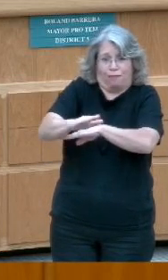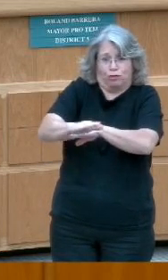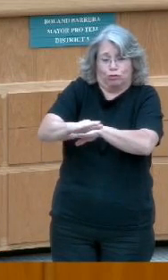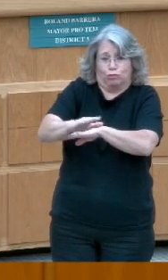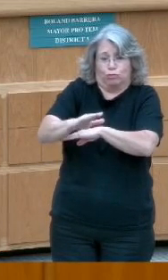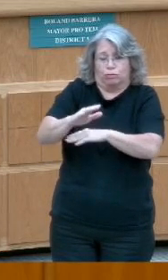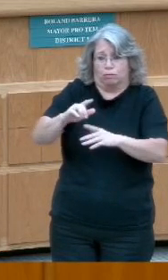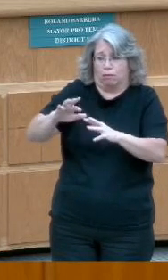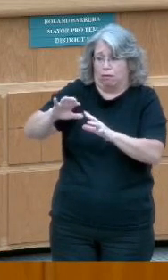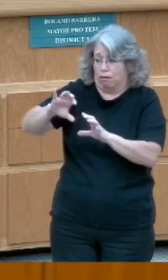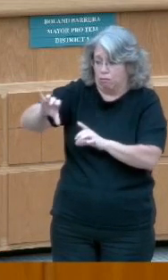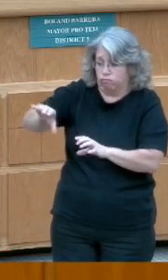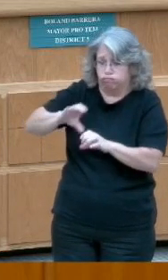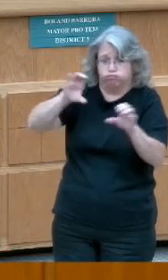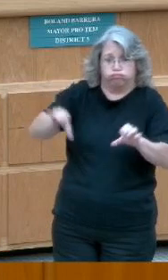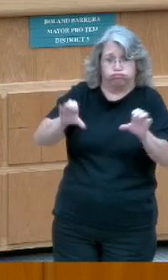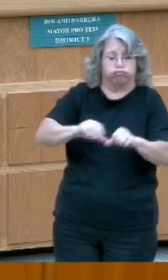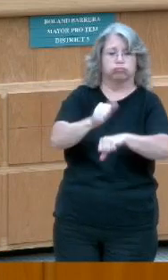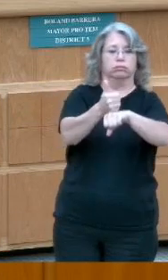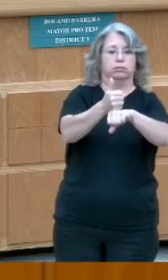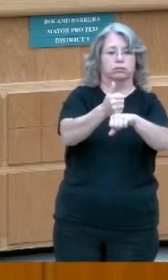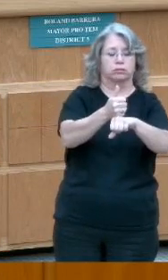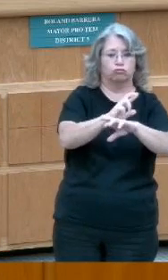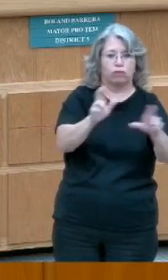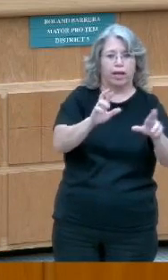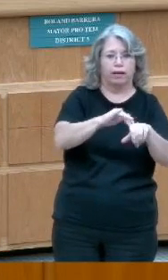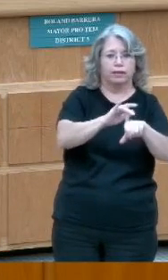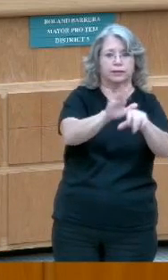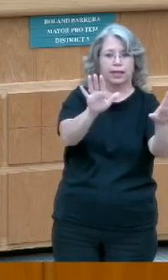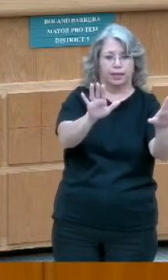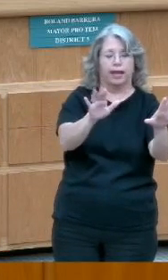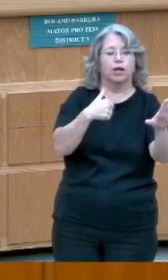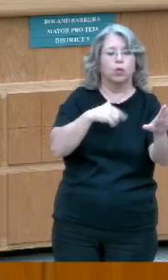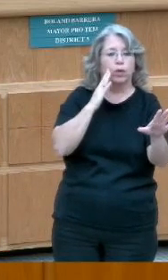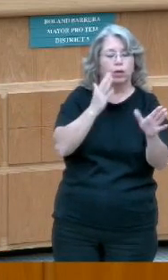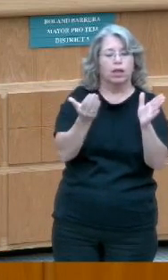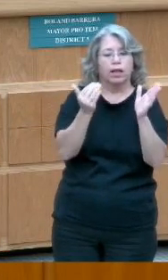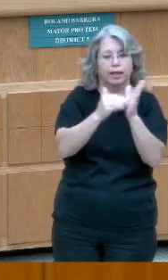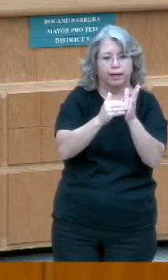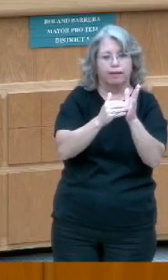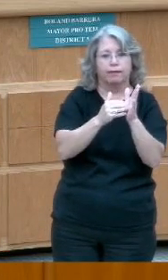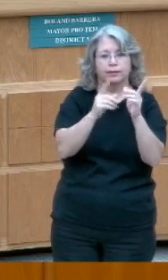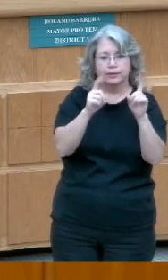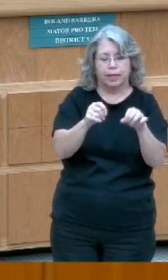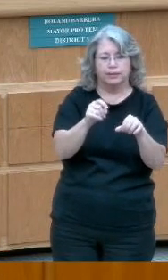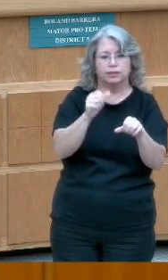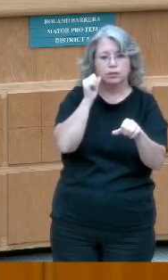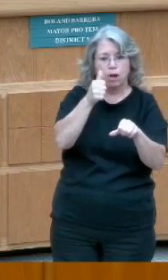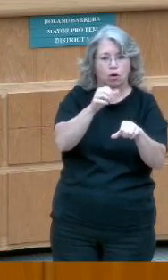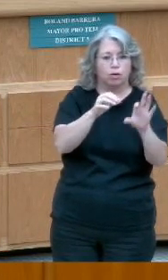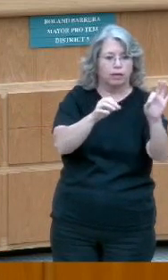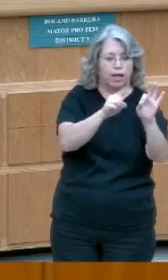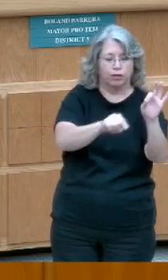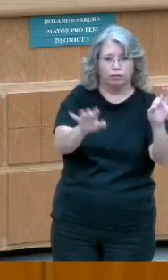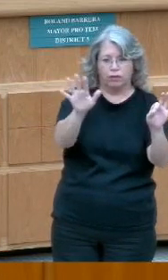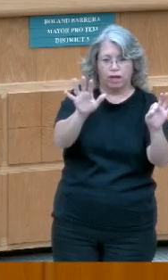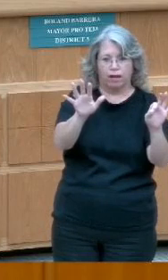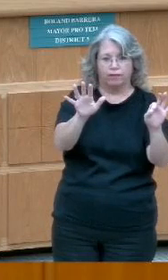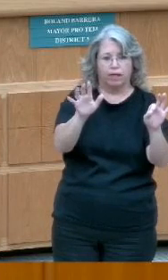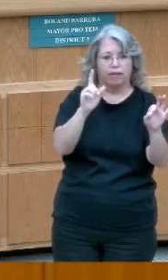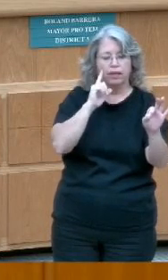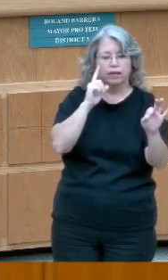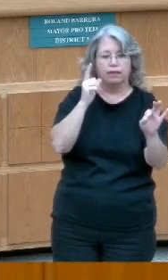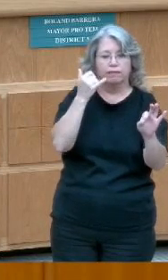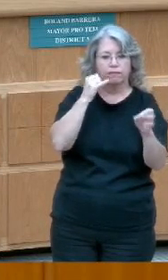was incredibly successful. We're going to repeat this tomorrow, 9 a.m. to 5 p.m. We talked about the number, which I believe